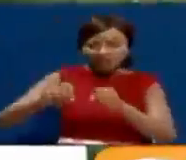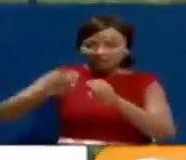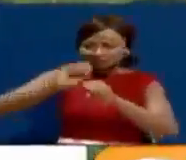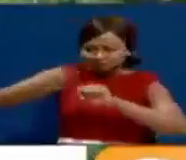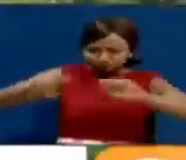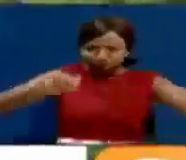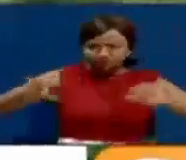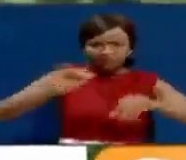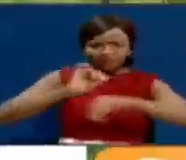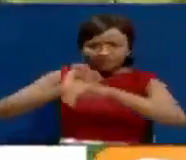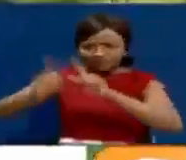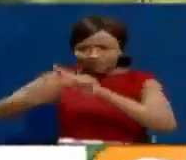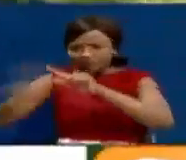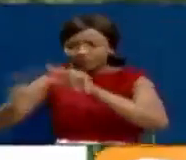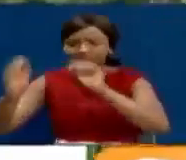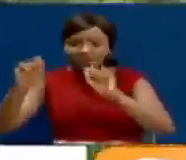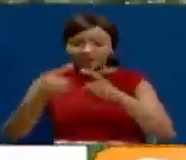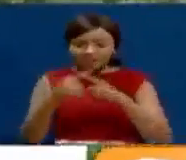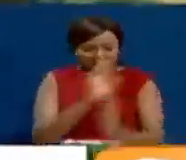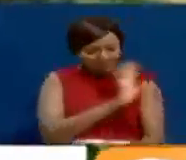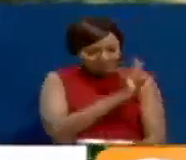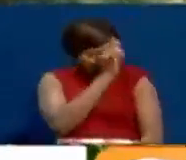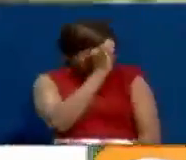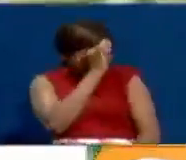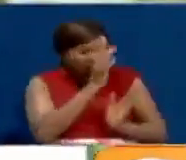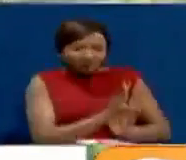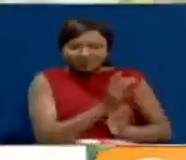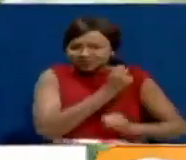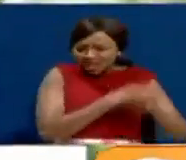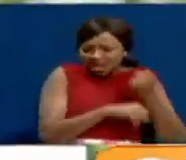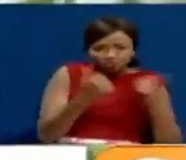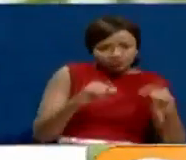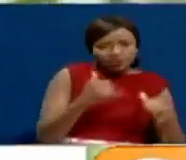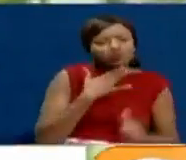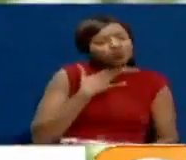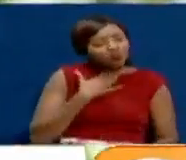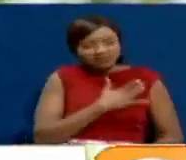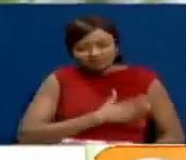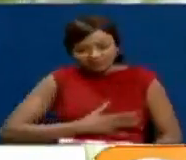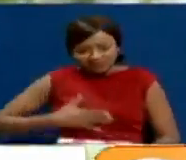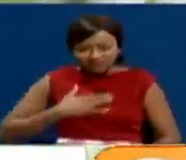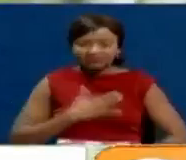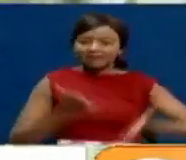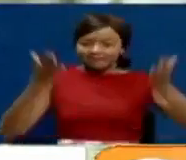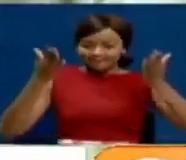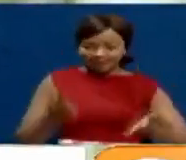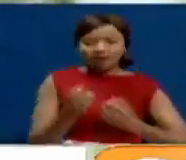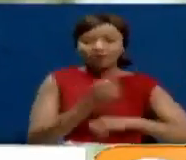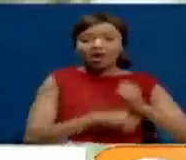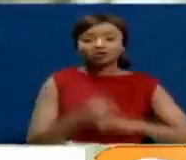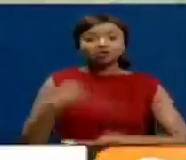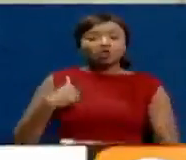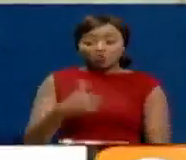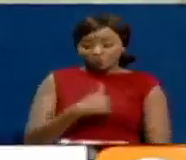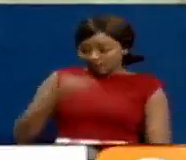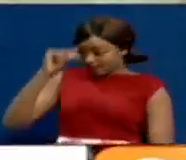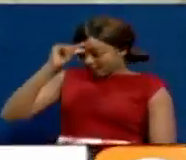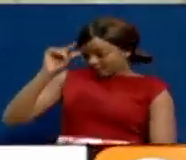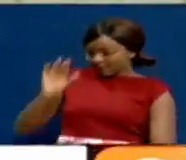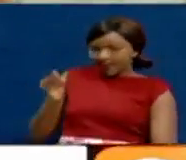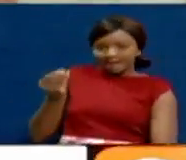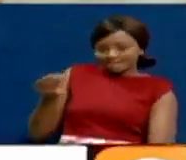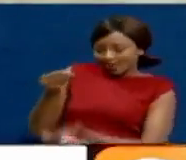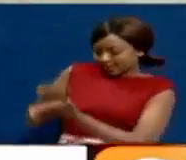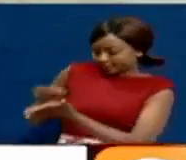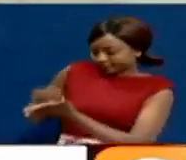Local leaders had accused the government of inaction and had called for immediate intervention. Na kama serikali tumeweka pesa, na